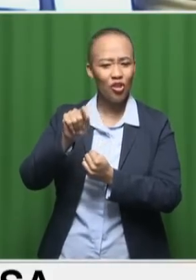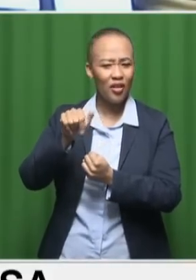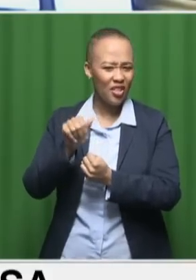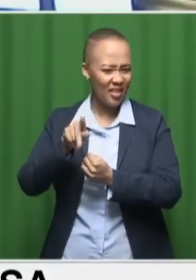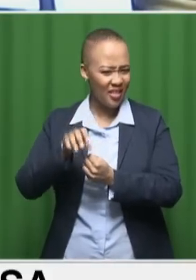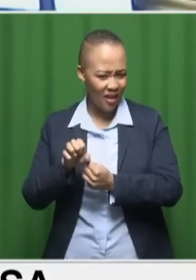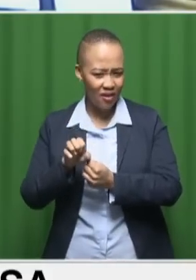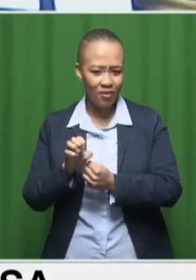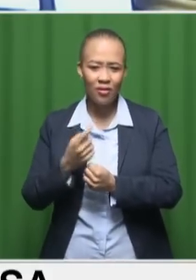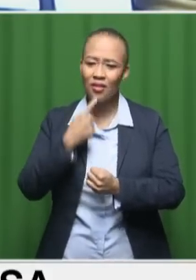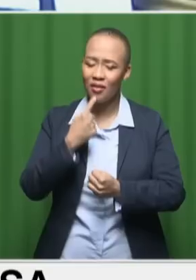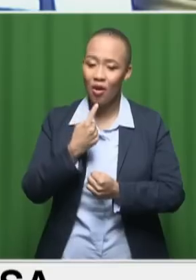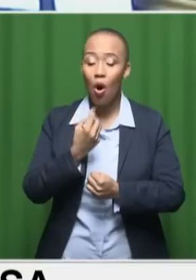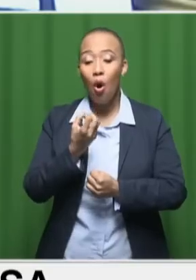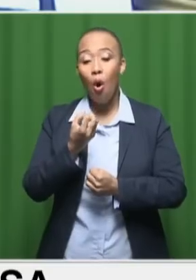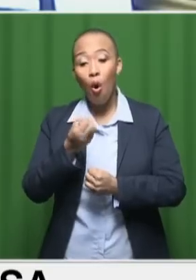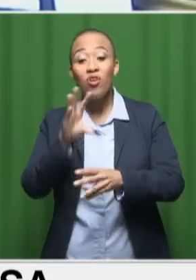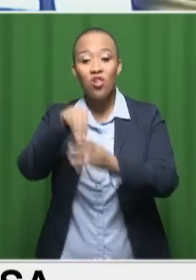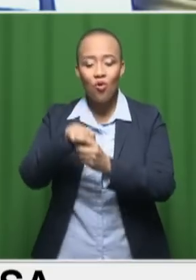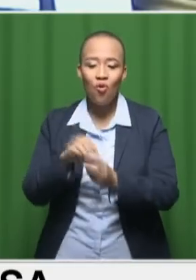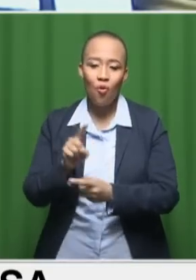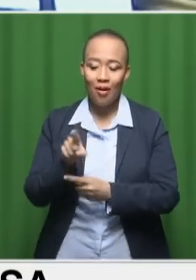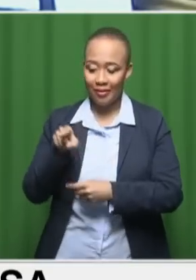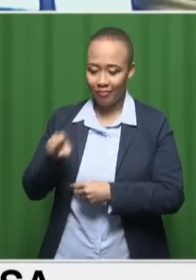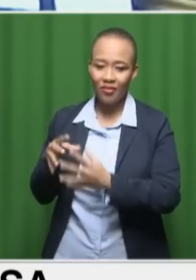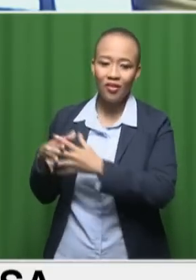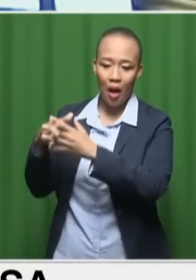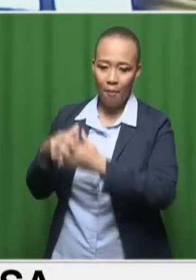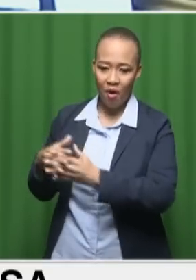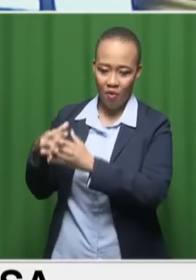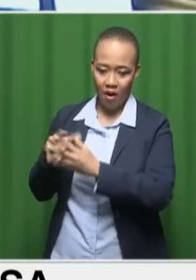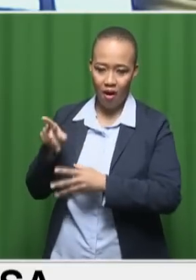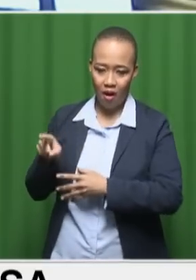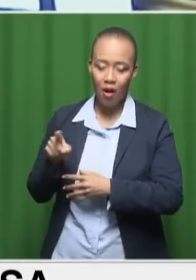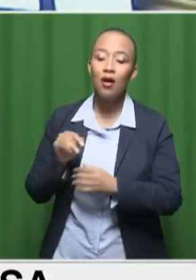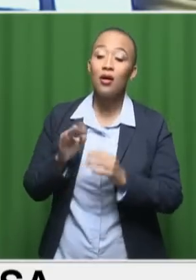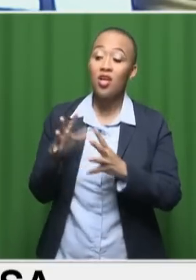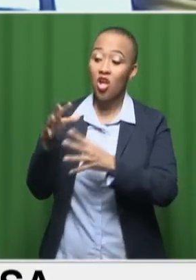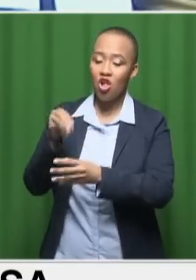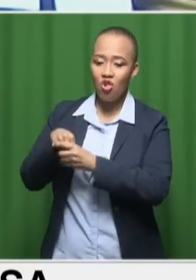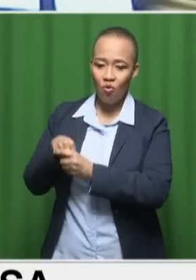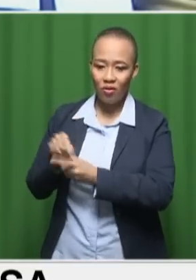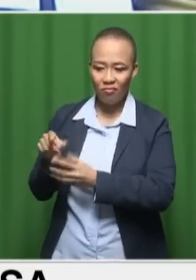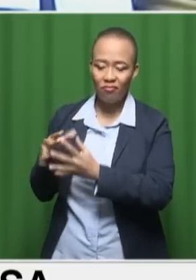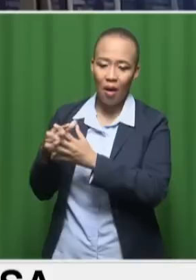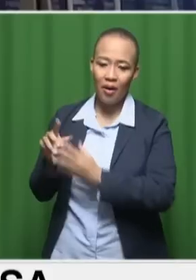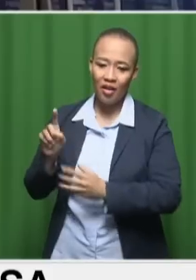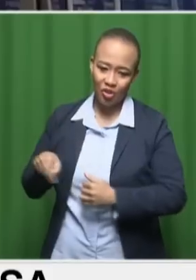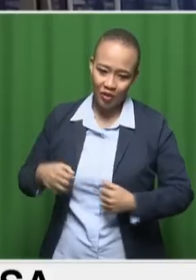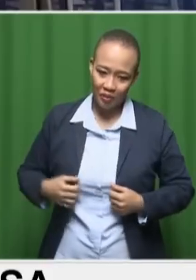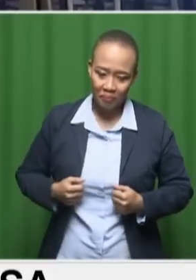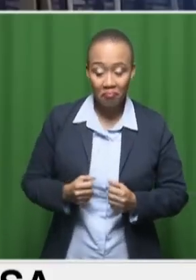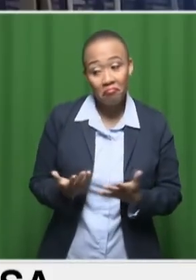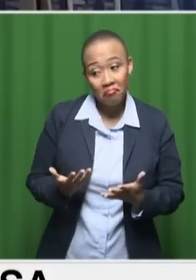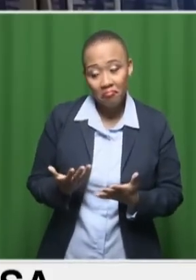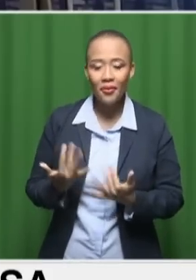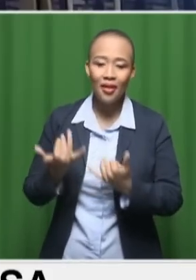and the US as bilateral partners have much to achieve together, but it does not necessarily mean that it's going to have the same position in every single